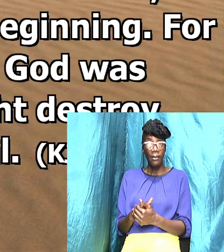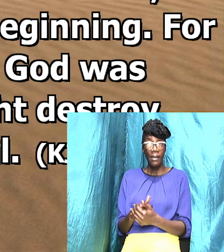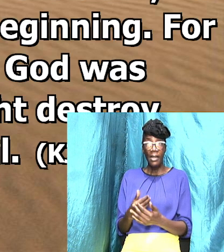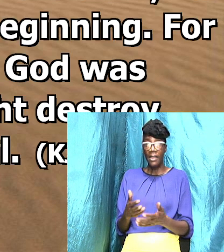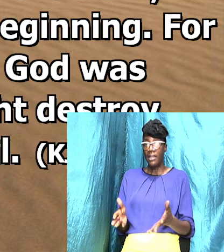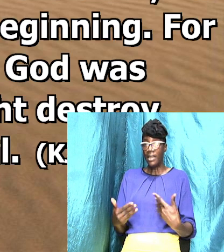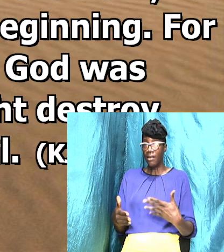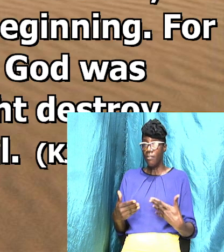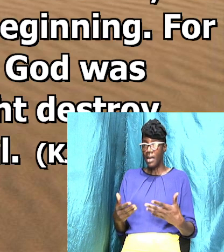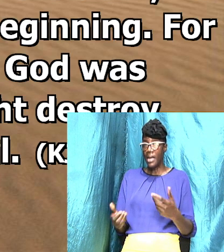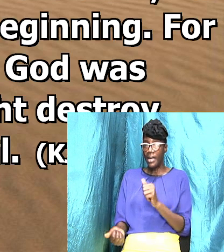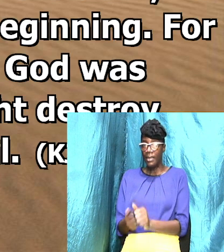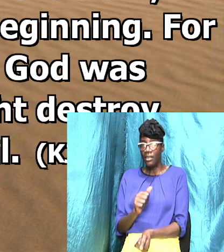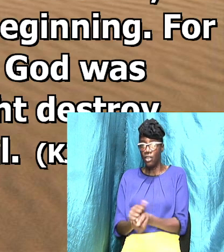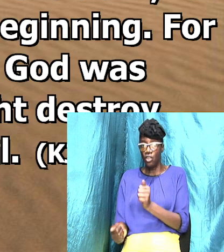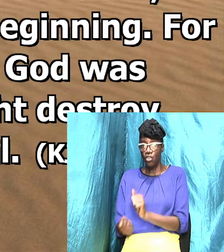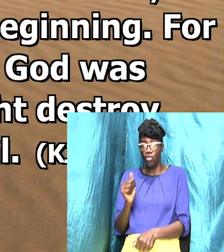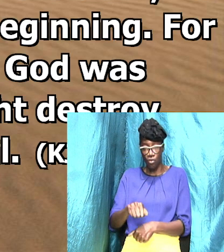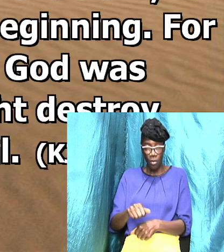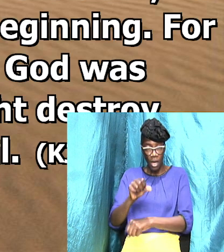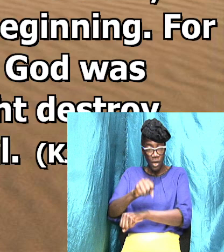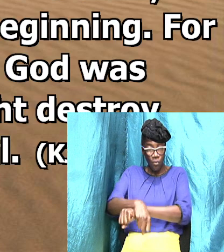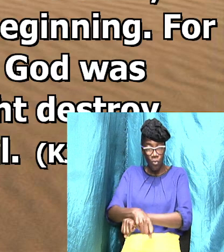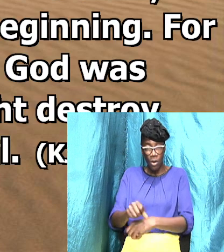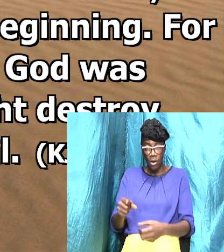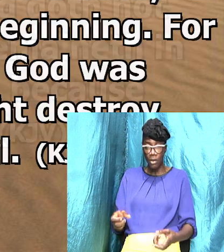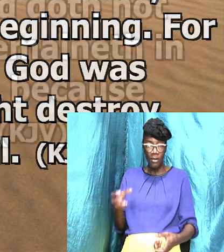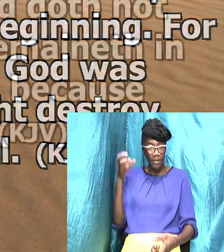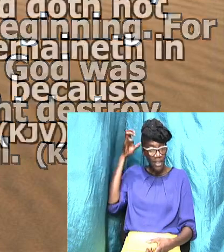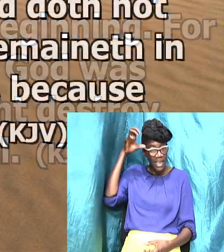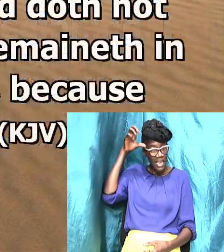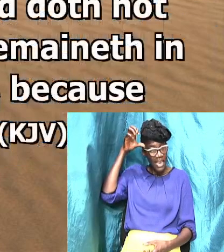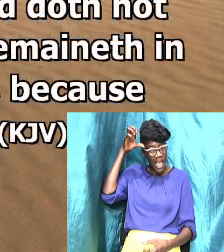that he might destroy the works of the devil.